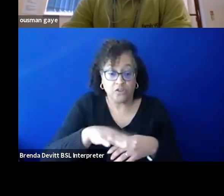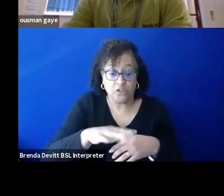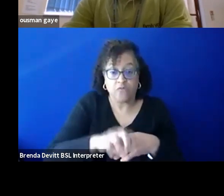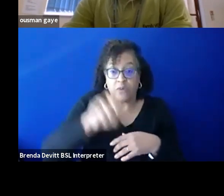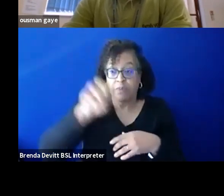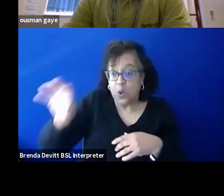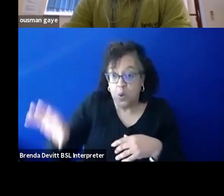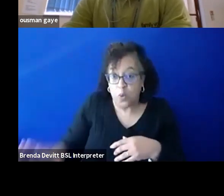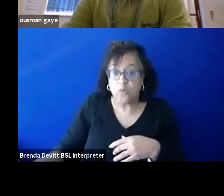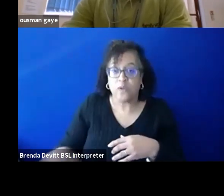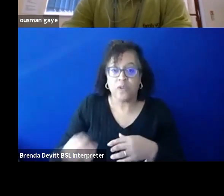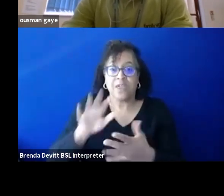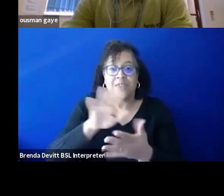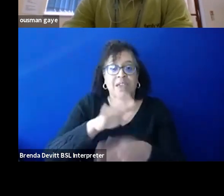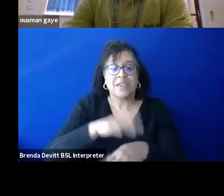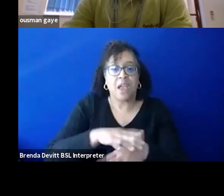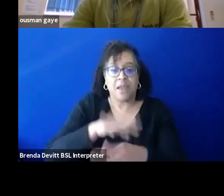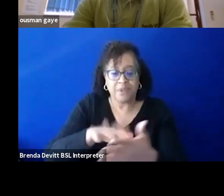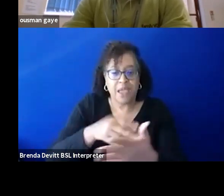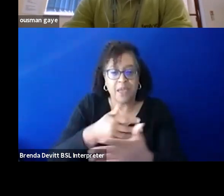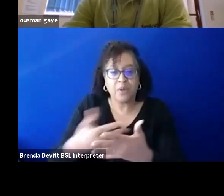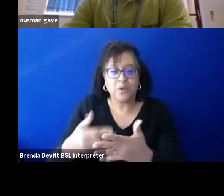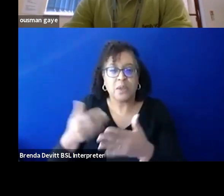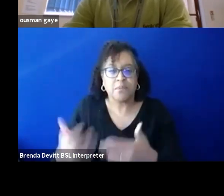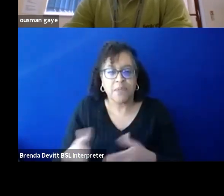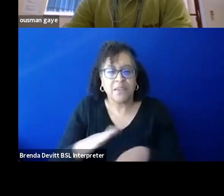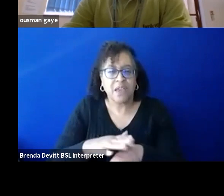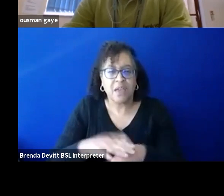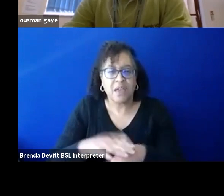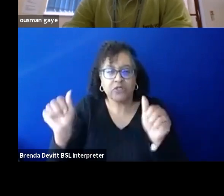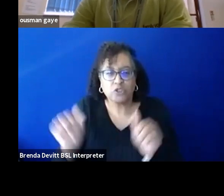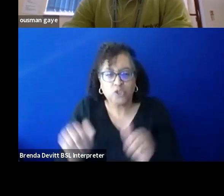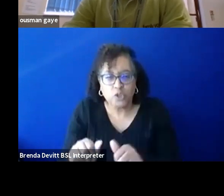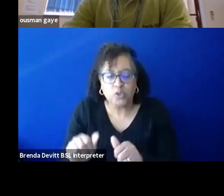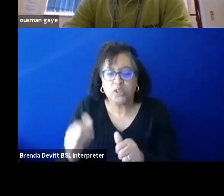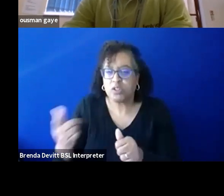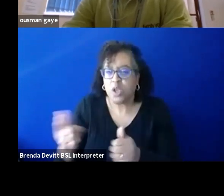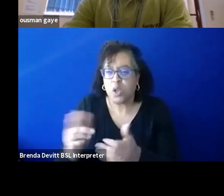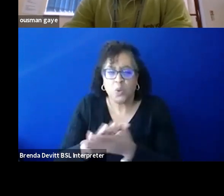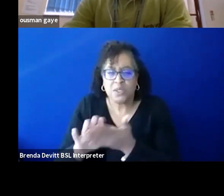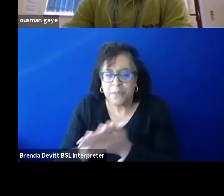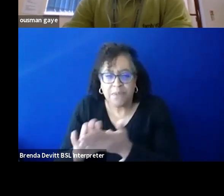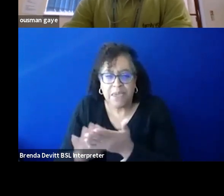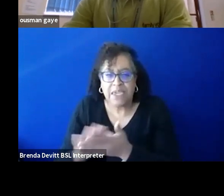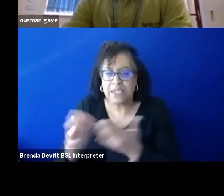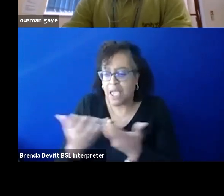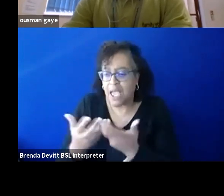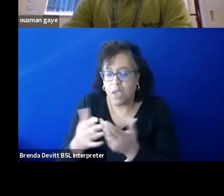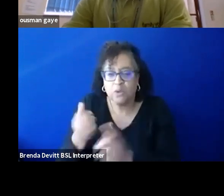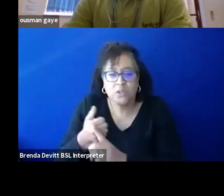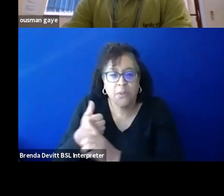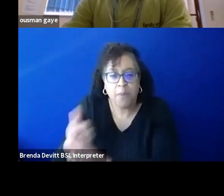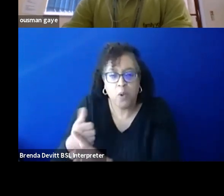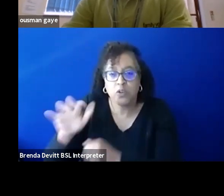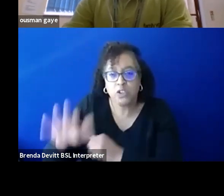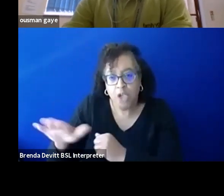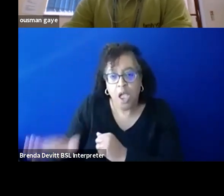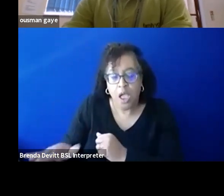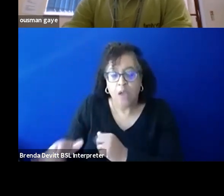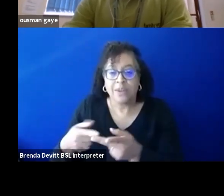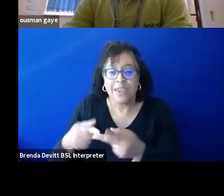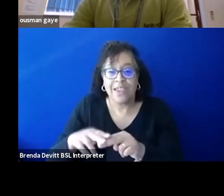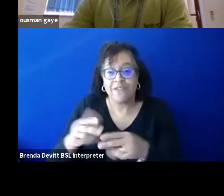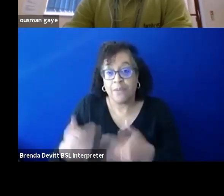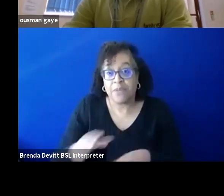the presentation, you will be given the floor to ask questions. Yeah. So at the